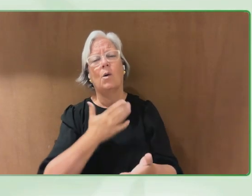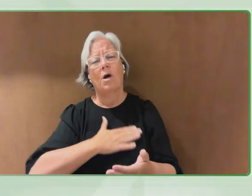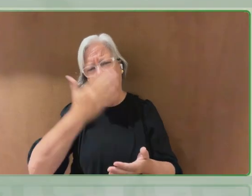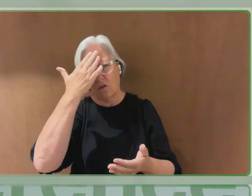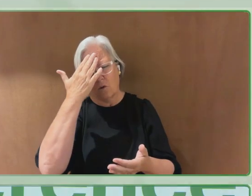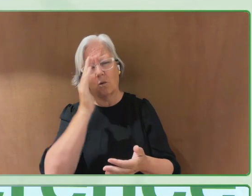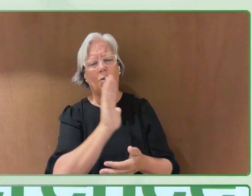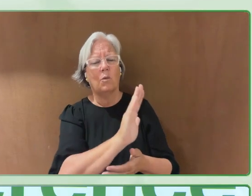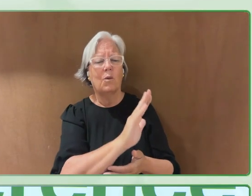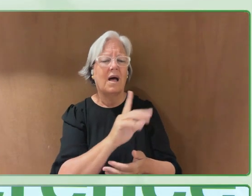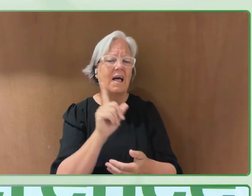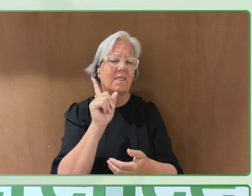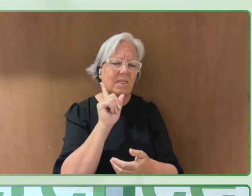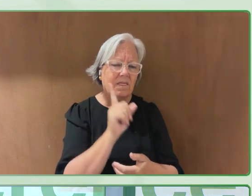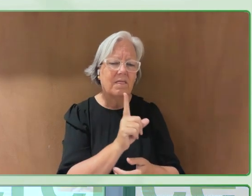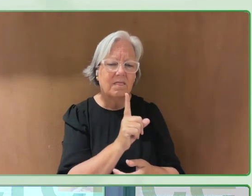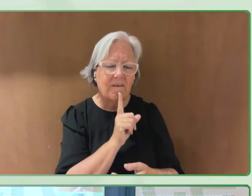tell us.